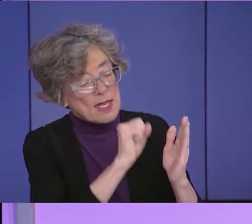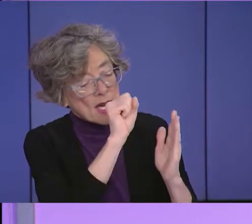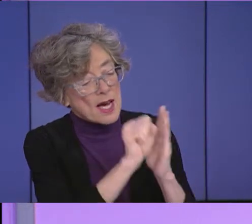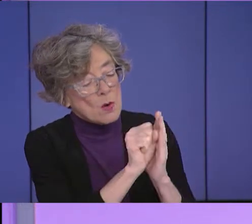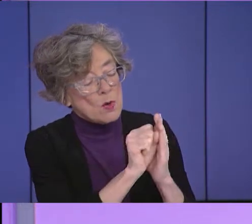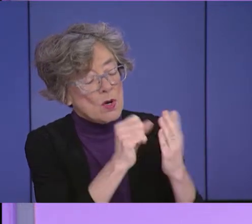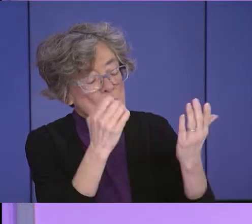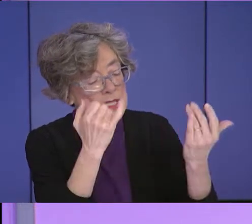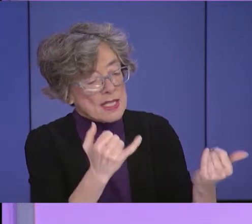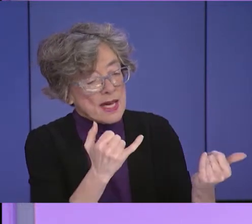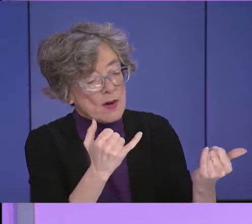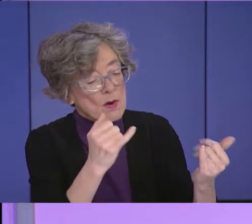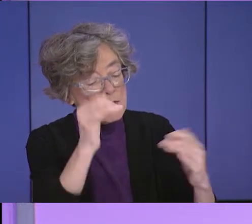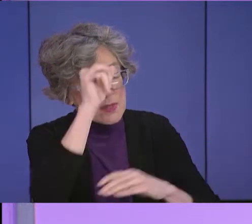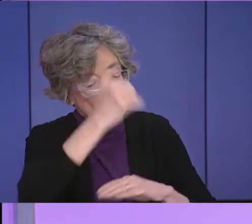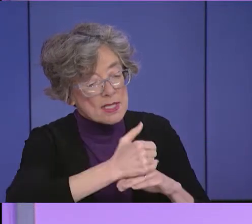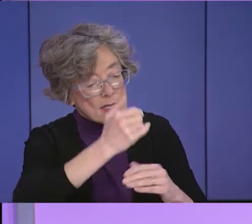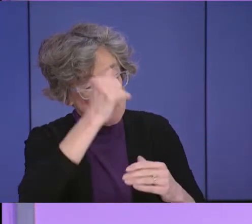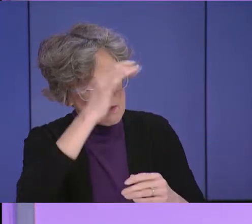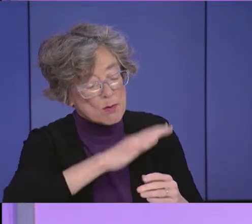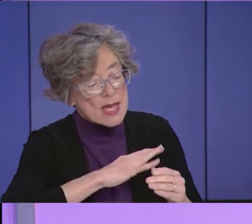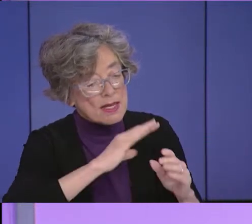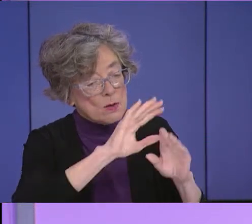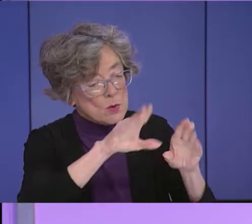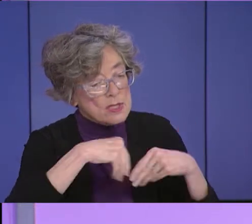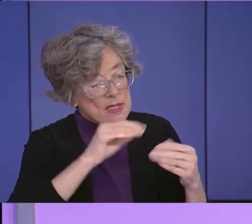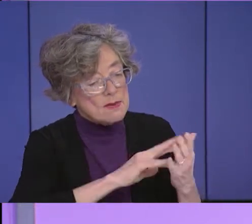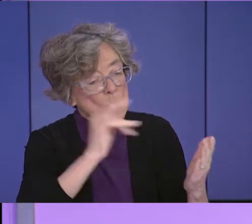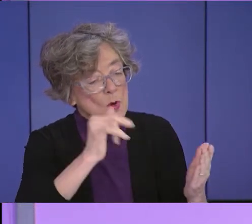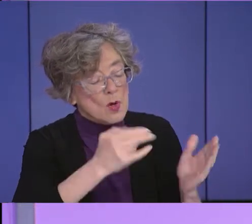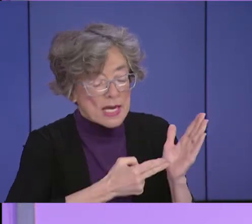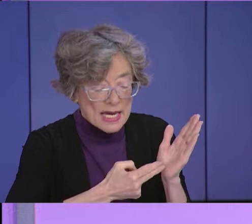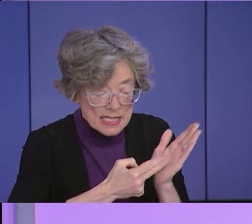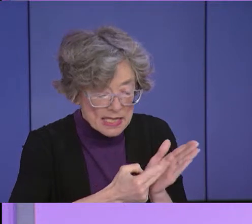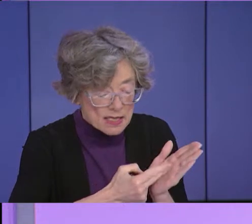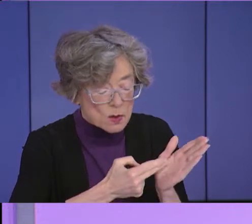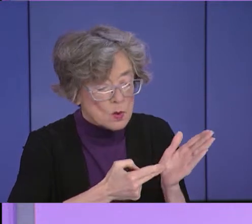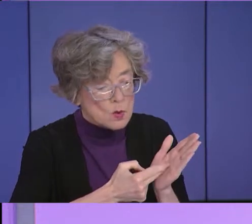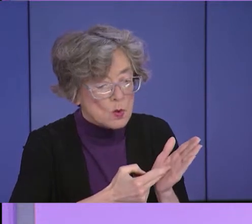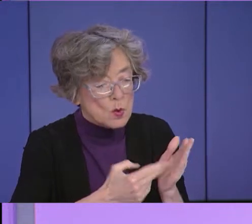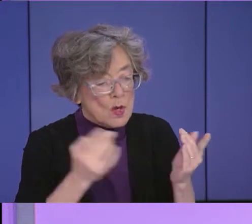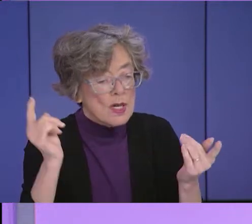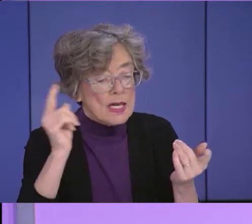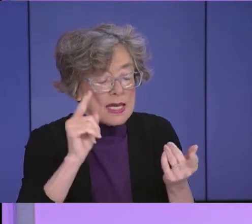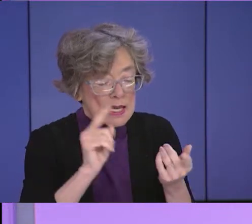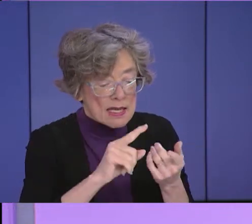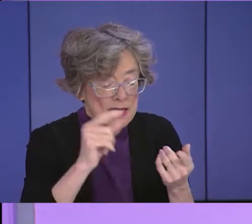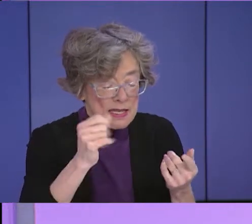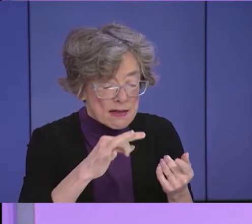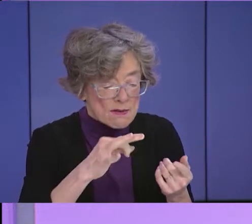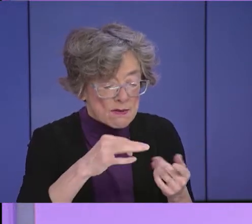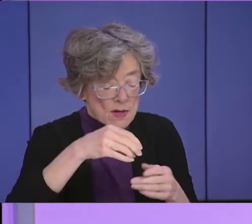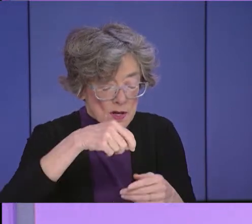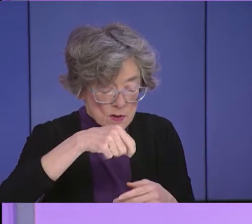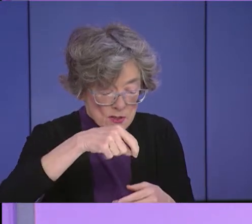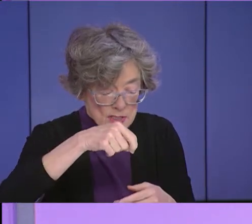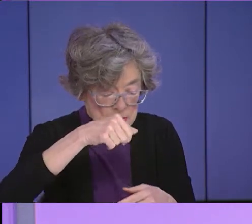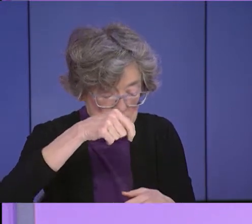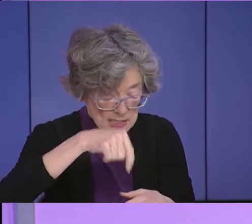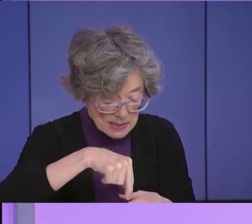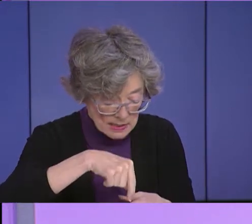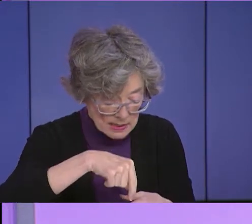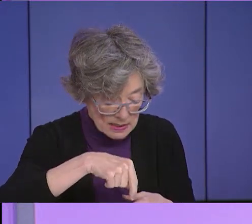the Son of Man to be glorified. Amen, amen, I say to you, unless a grain of wheat falls to the ground and